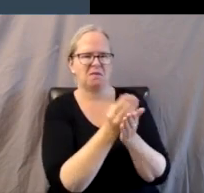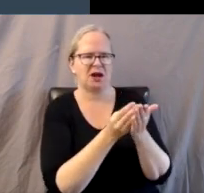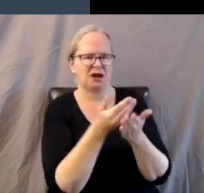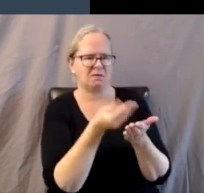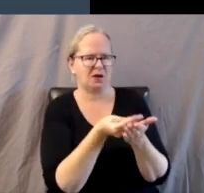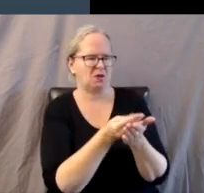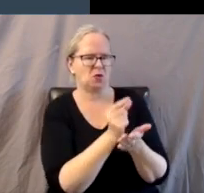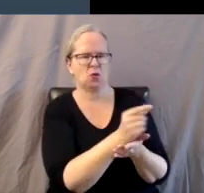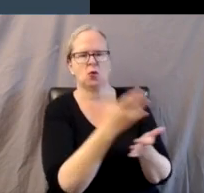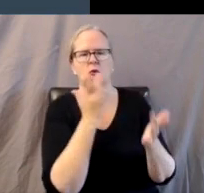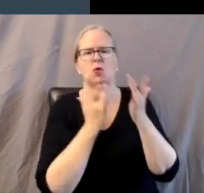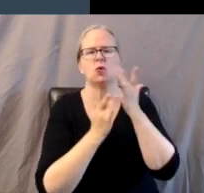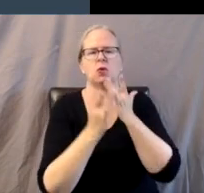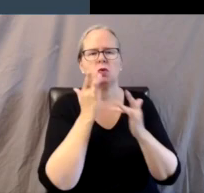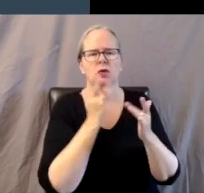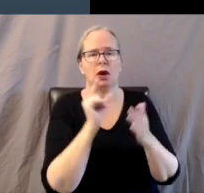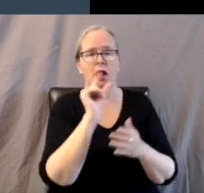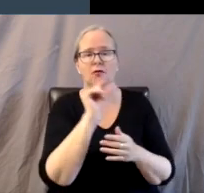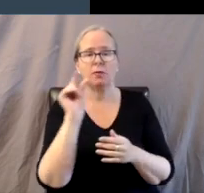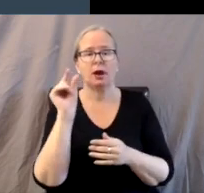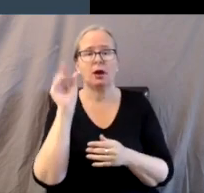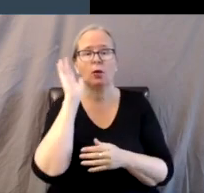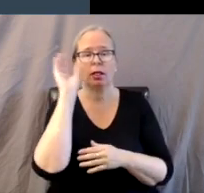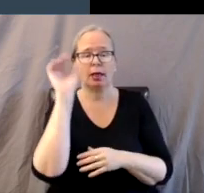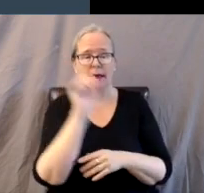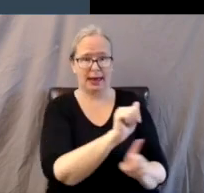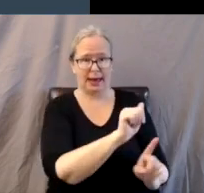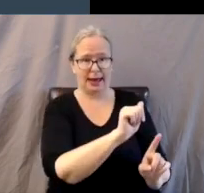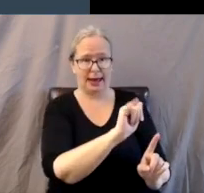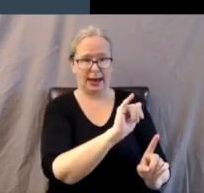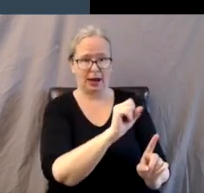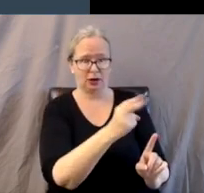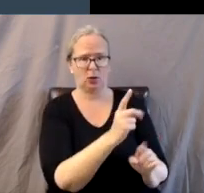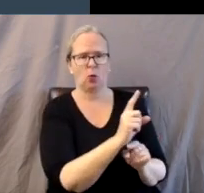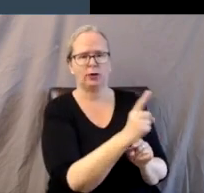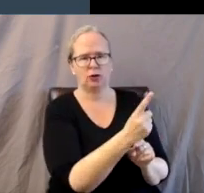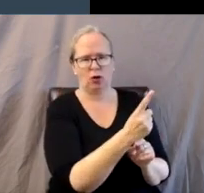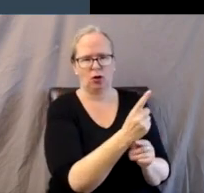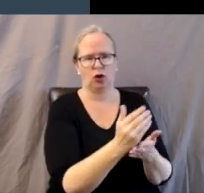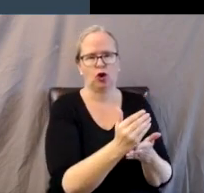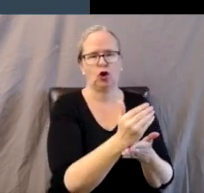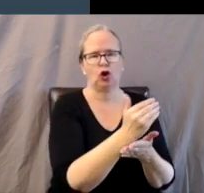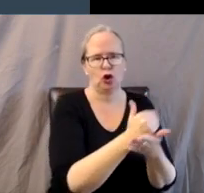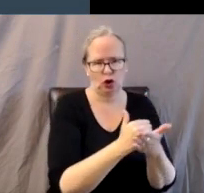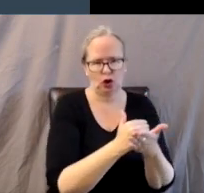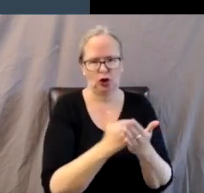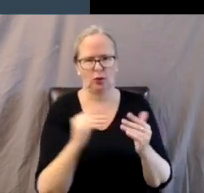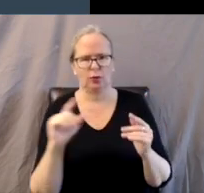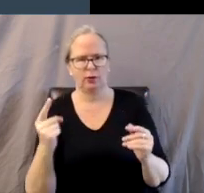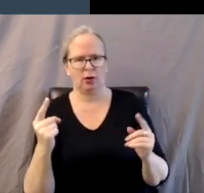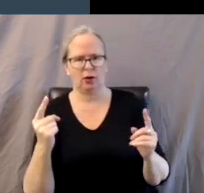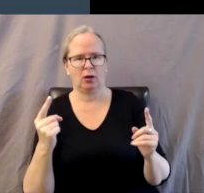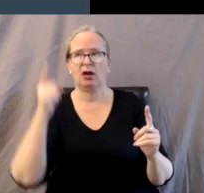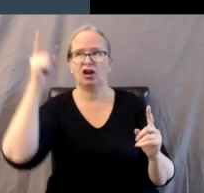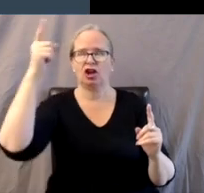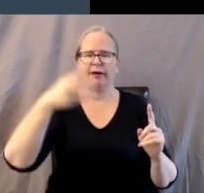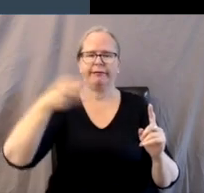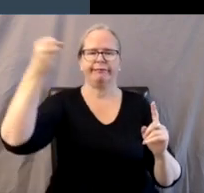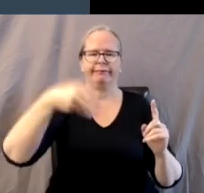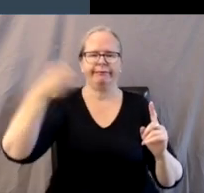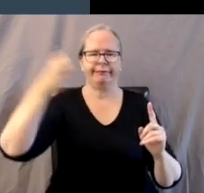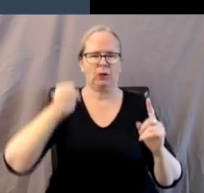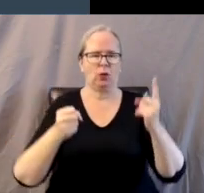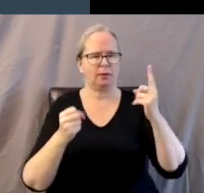on AISH can be incredibly detrimental to someone who wants to find work, who enjoys working,